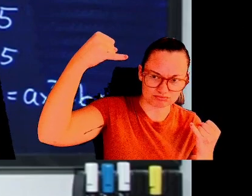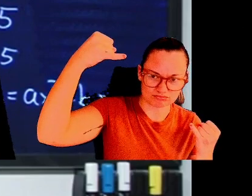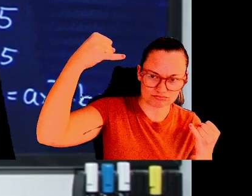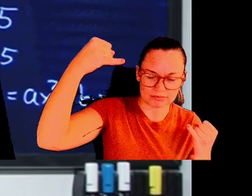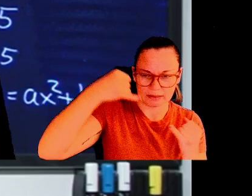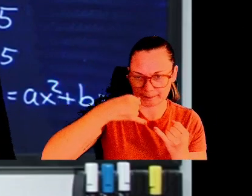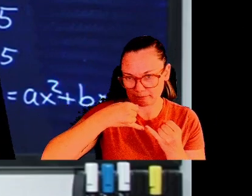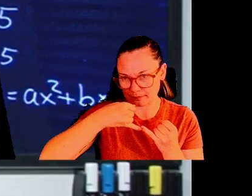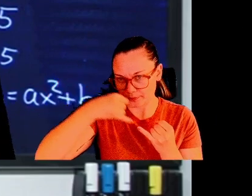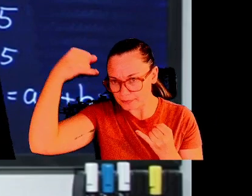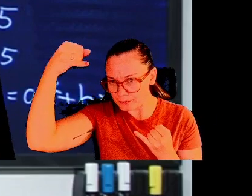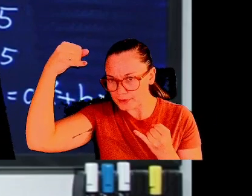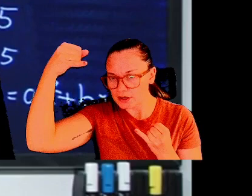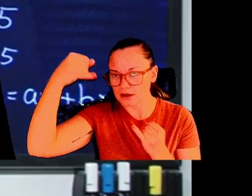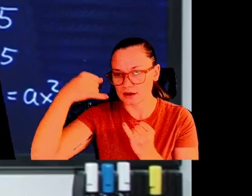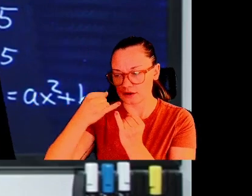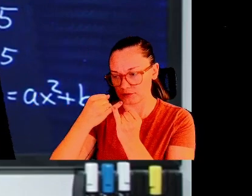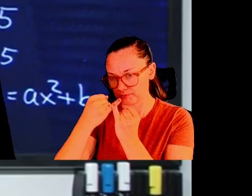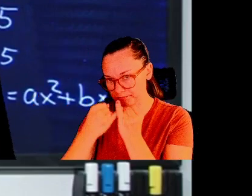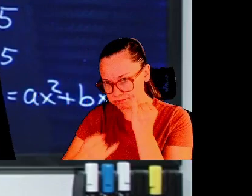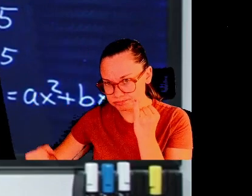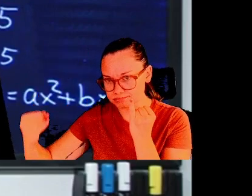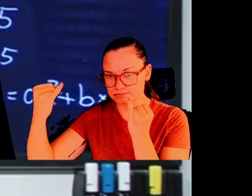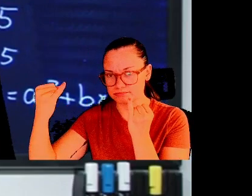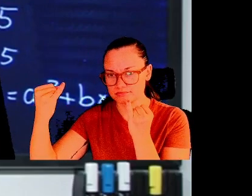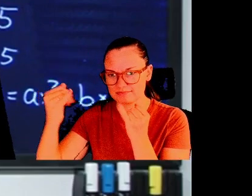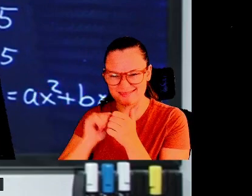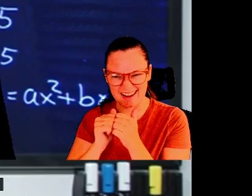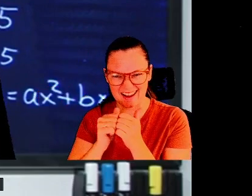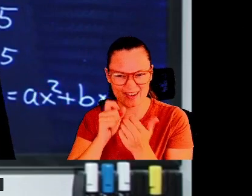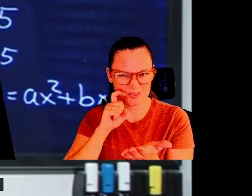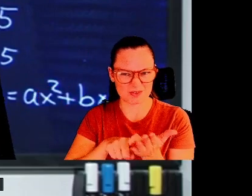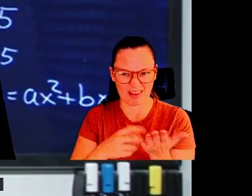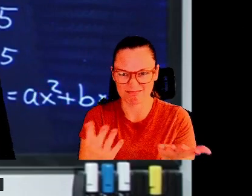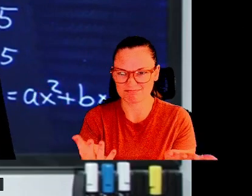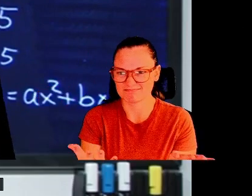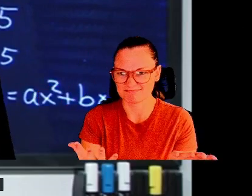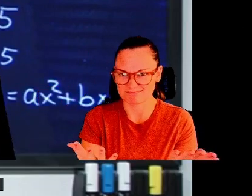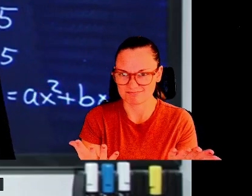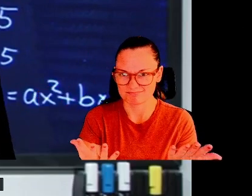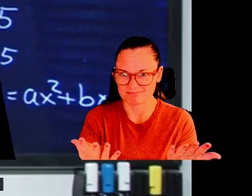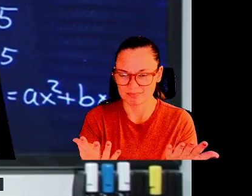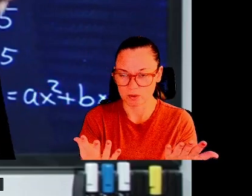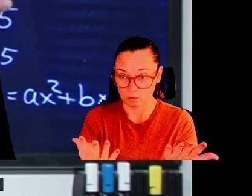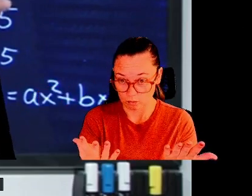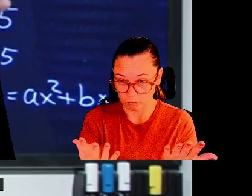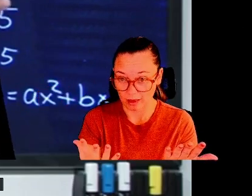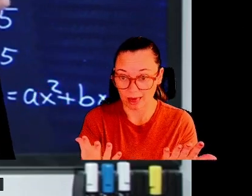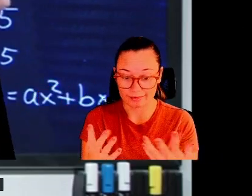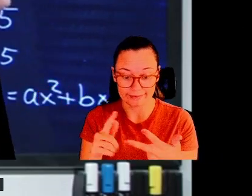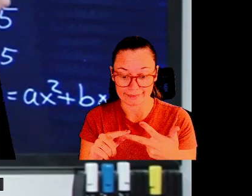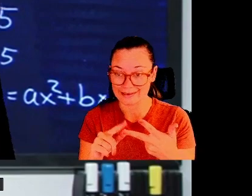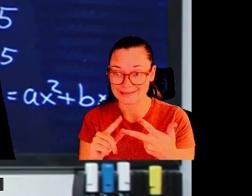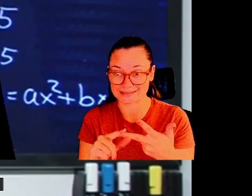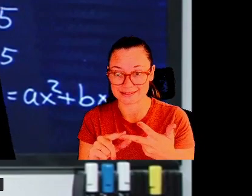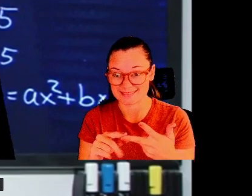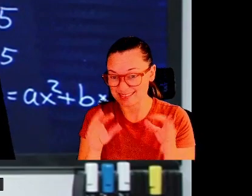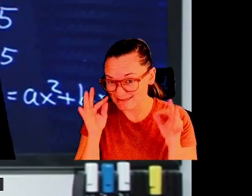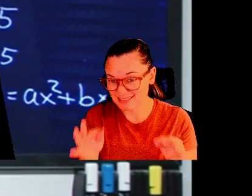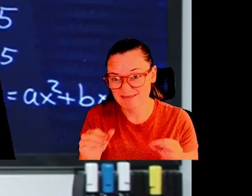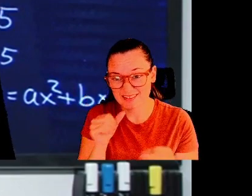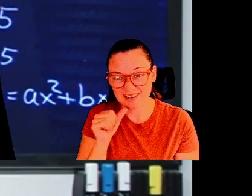function. Now, right away, I know it's not linear, because here I'm growing by 2, but here I'm not growing by